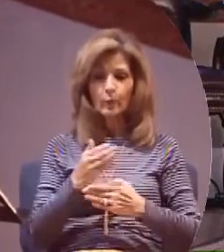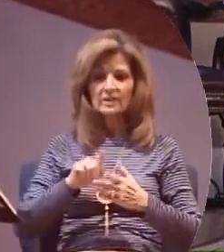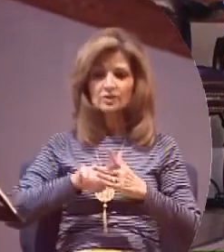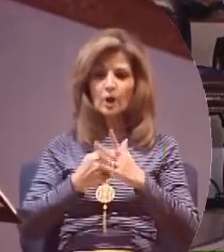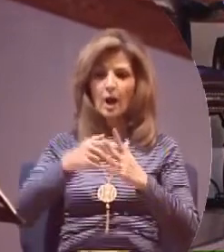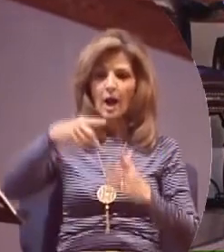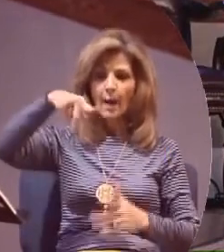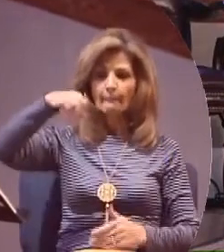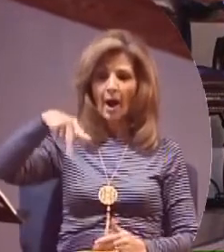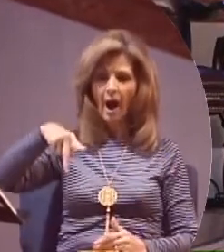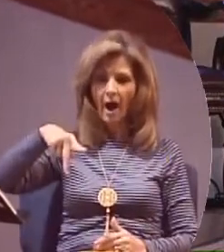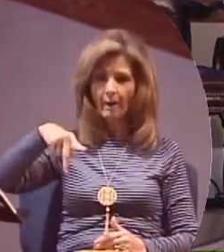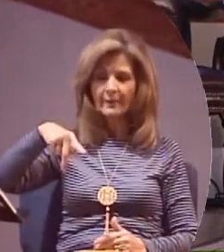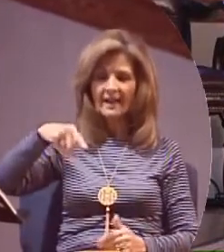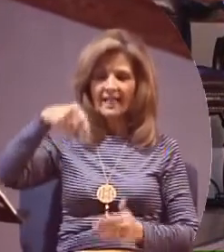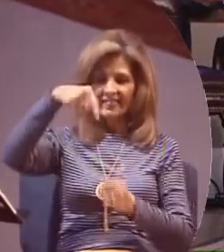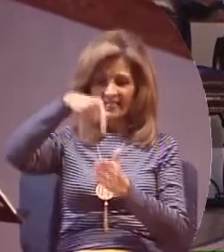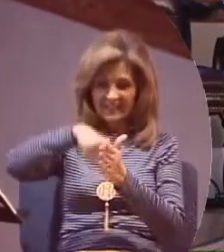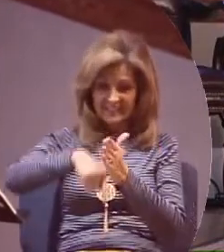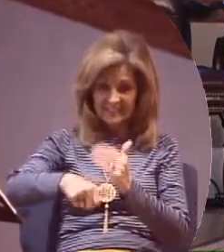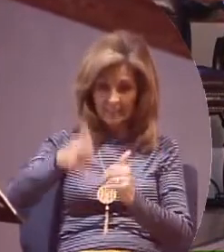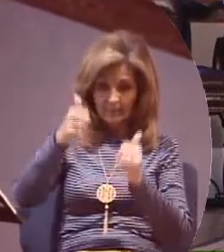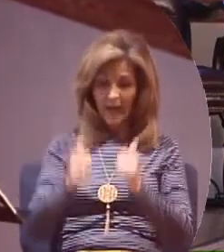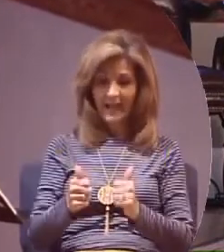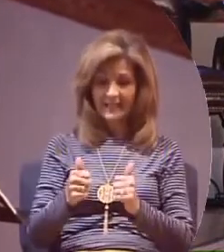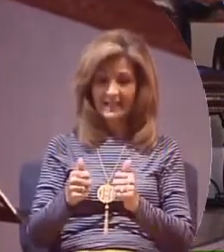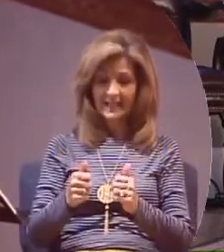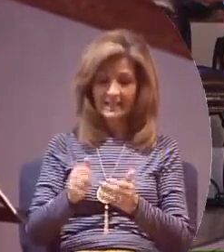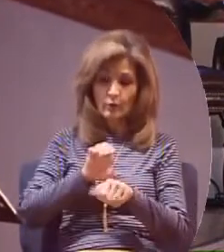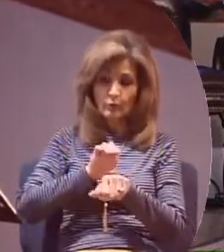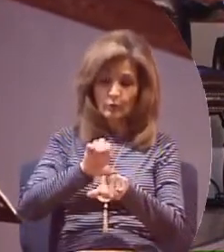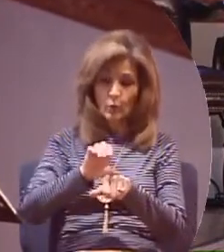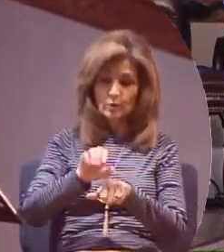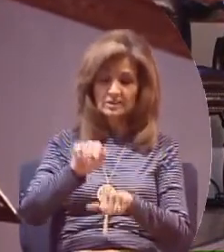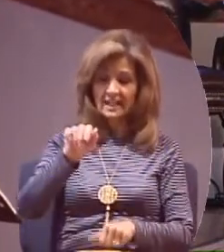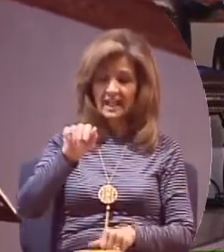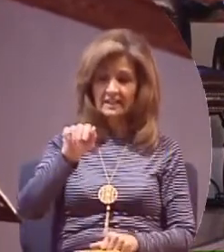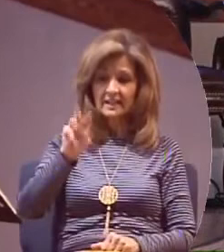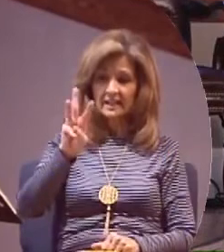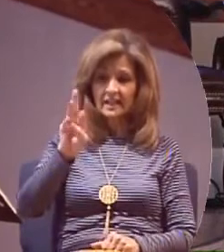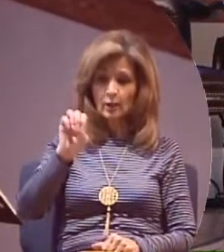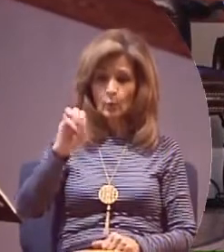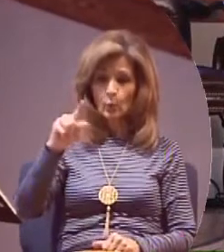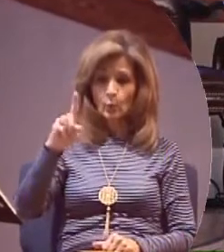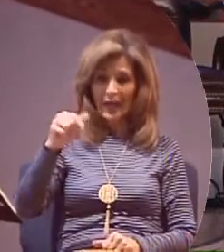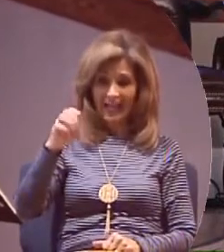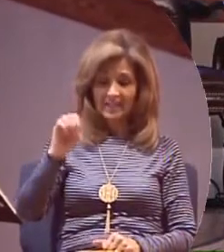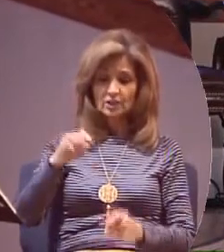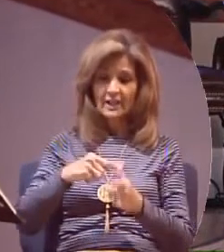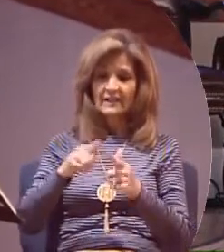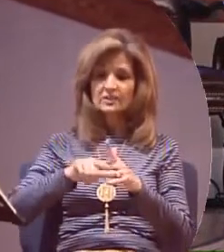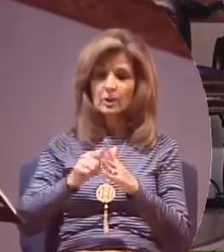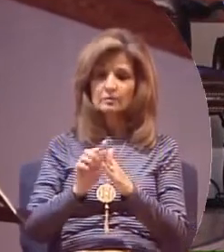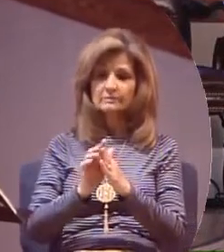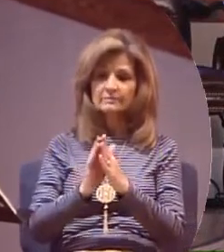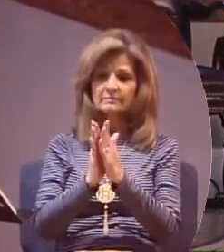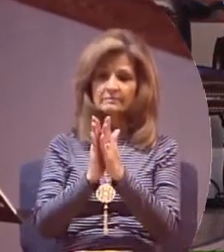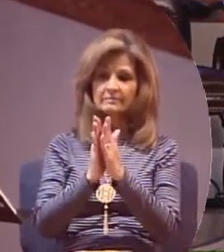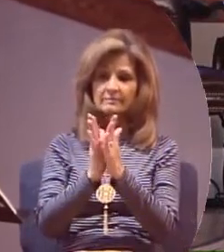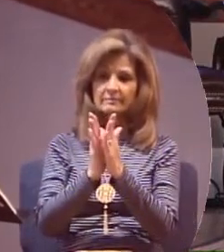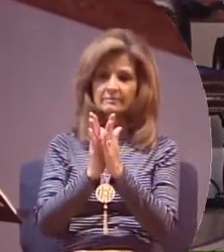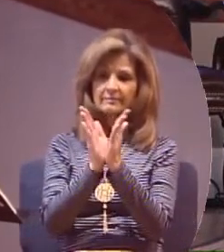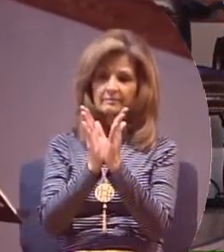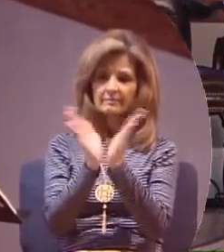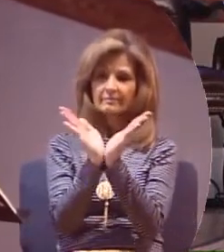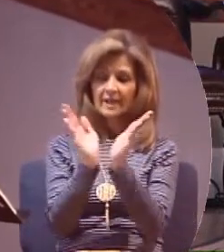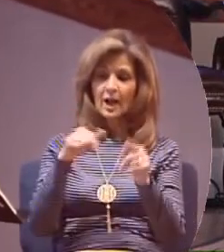popping. The deeper I can drive that wedge, that wood begins to separate in the middle, and here's what I found out. Once I get it busted